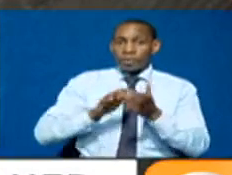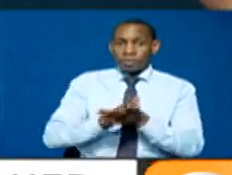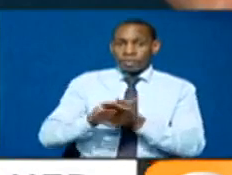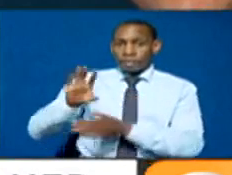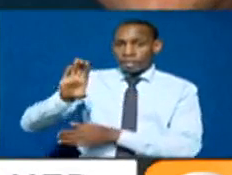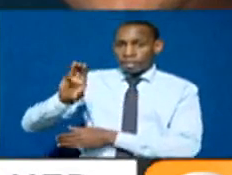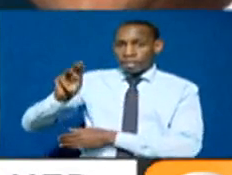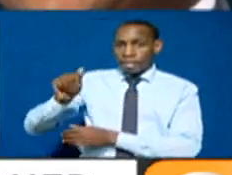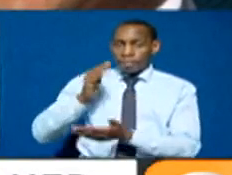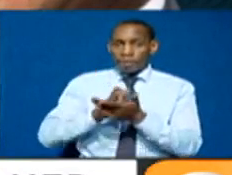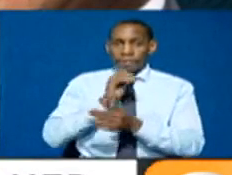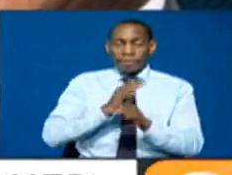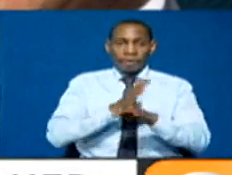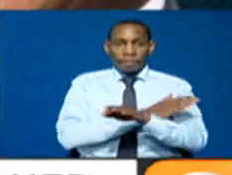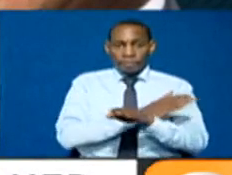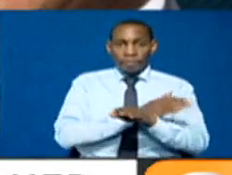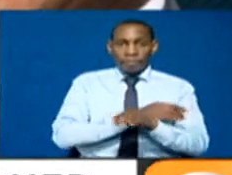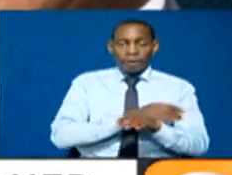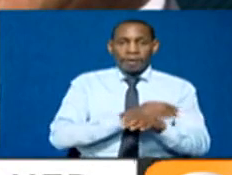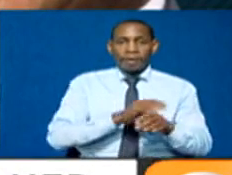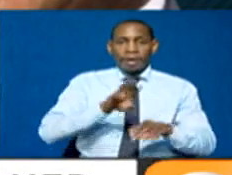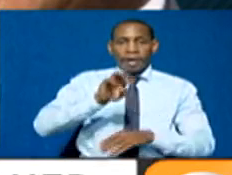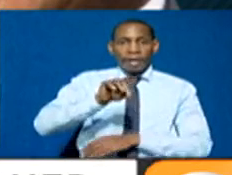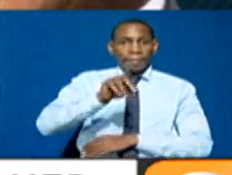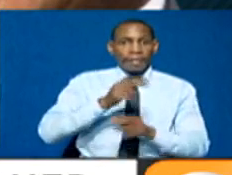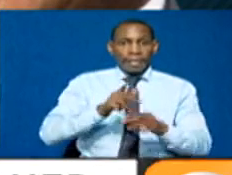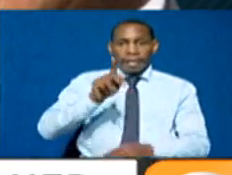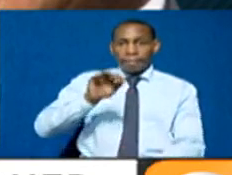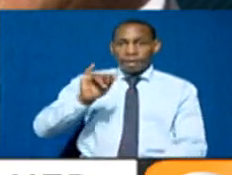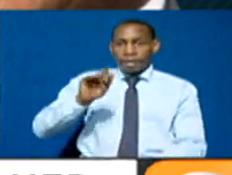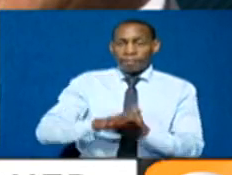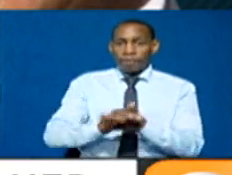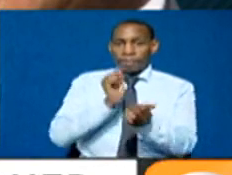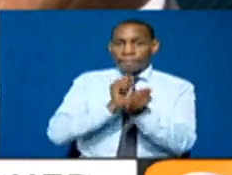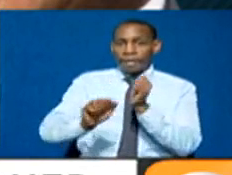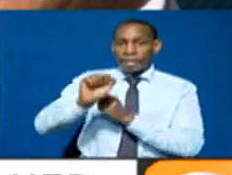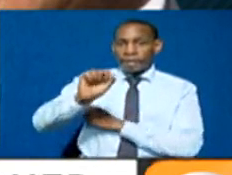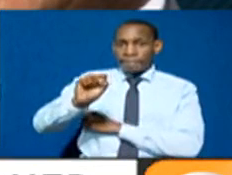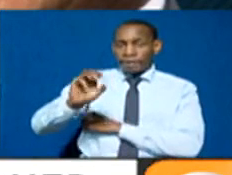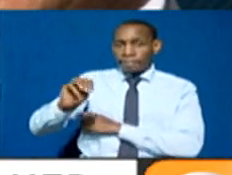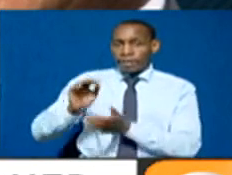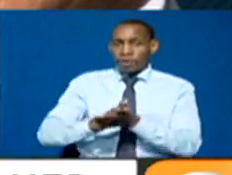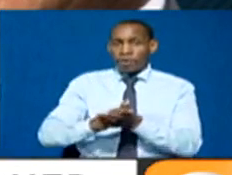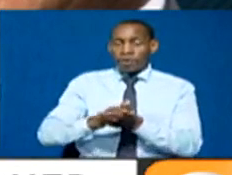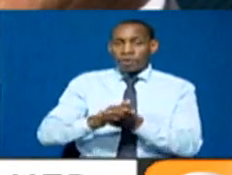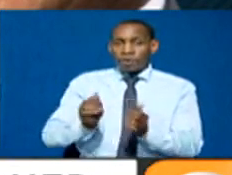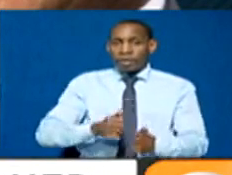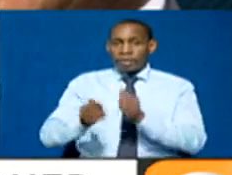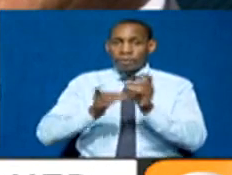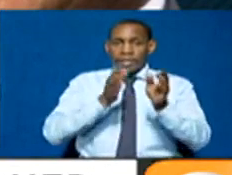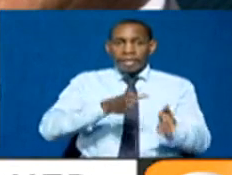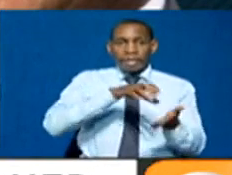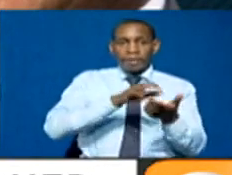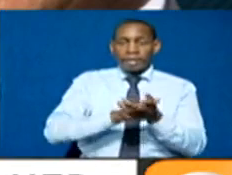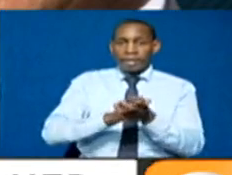regulator has fined former Chase Bank managing director Duncan Kabui 5 million shillings and disqualified him from being a director or